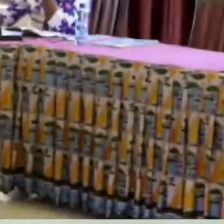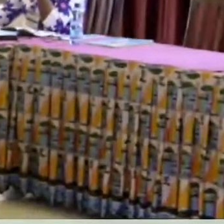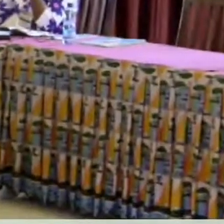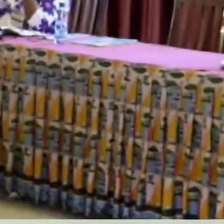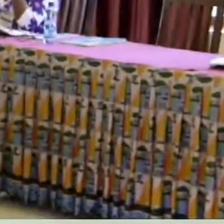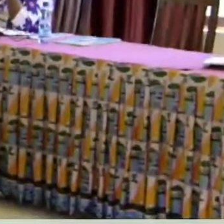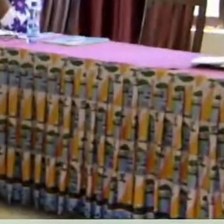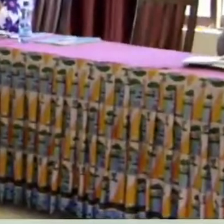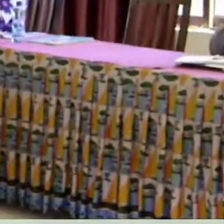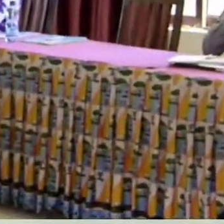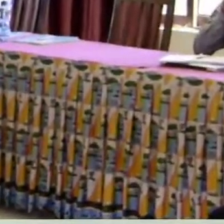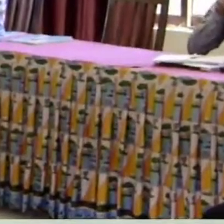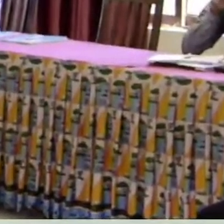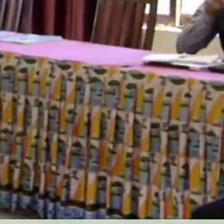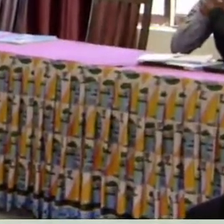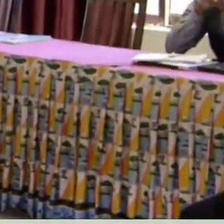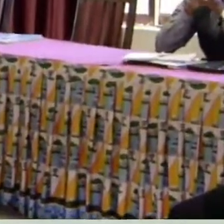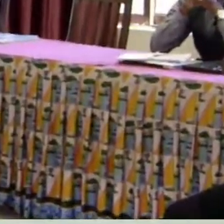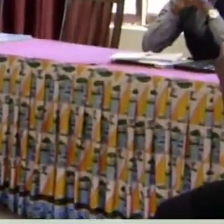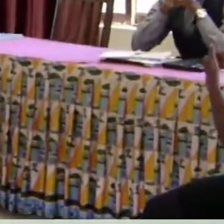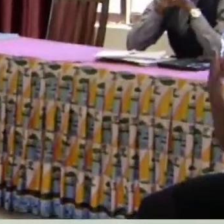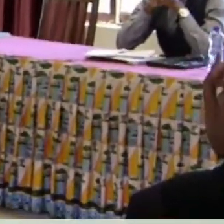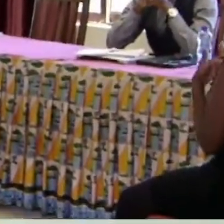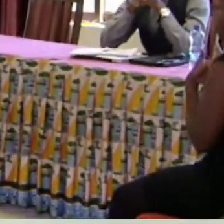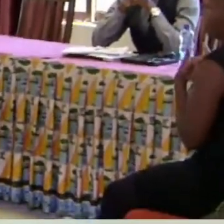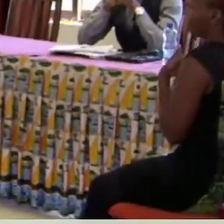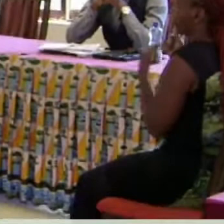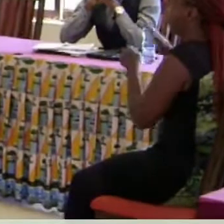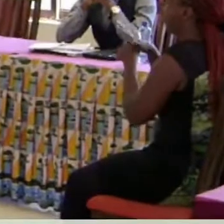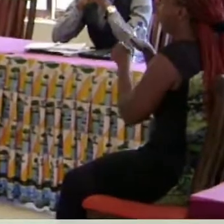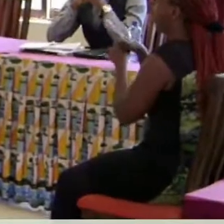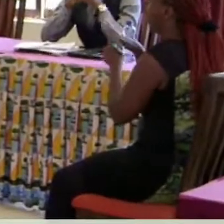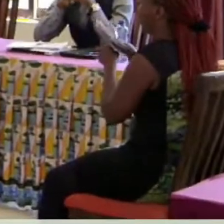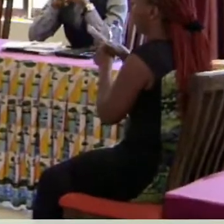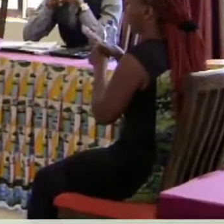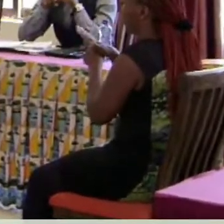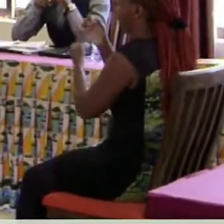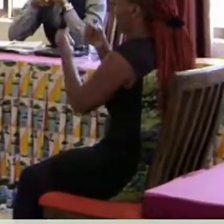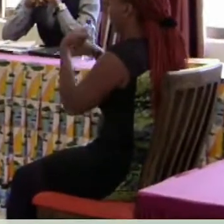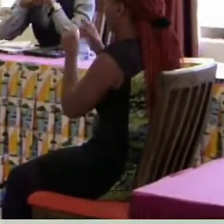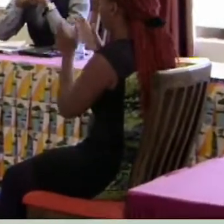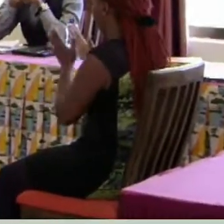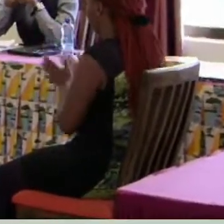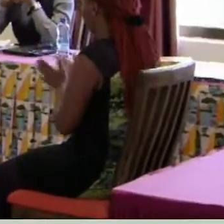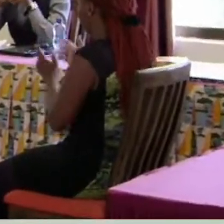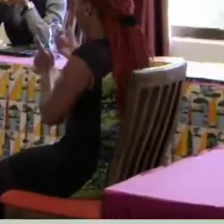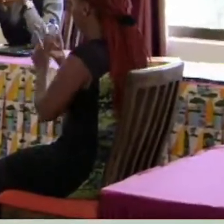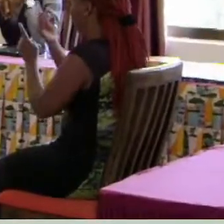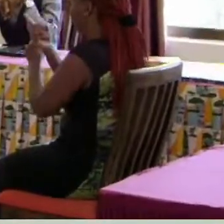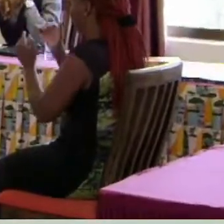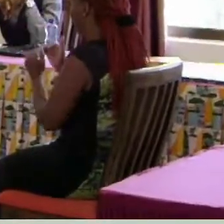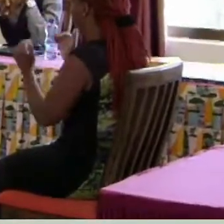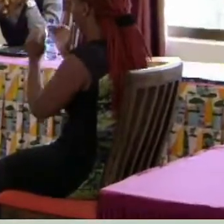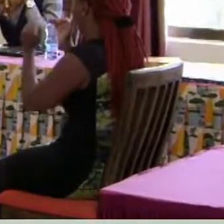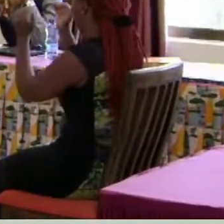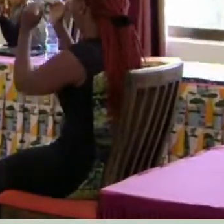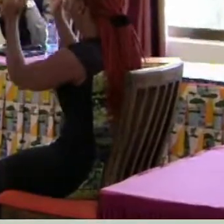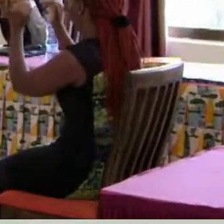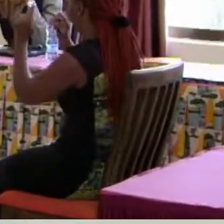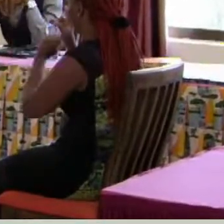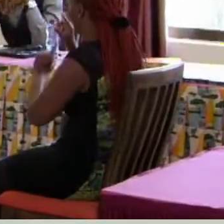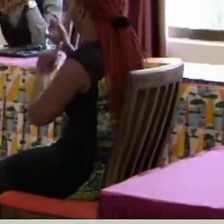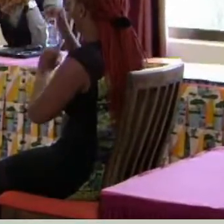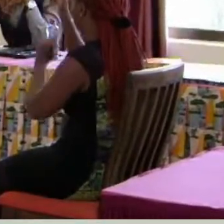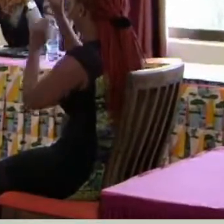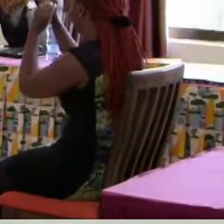synchronizing. When you have so many actors at different levels who are not talking to each